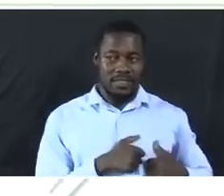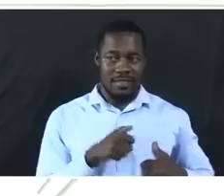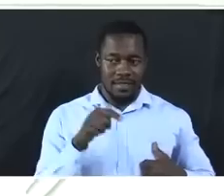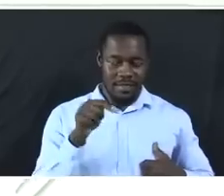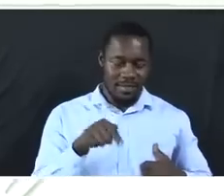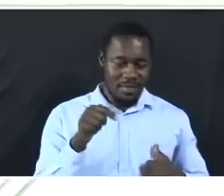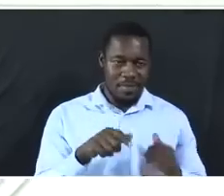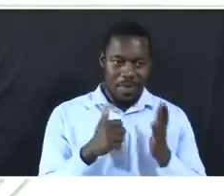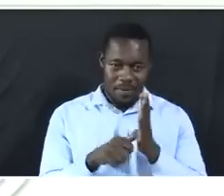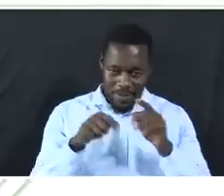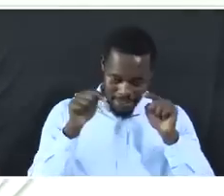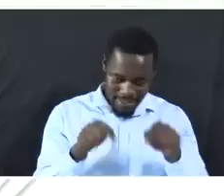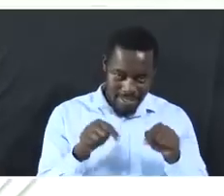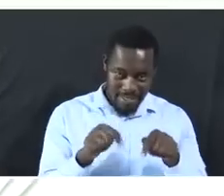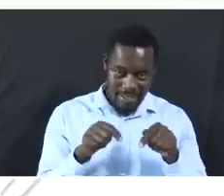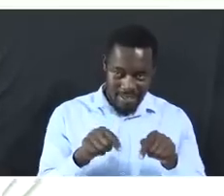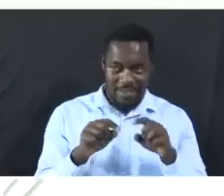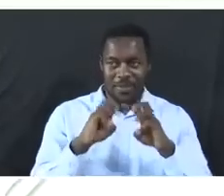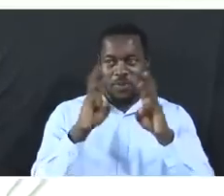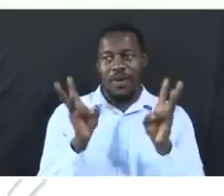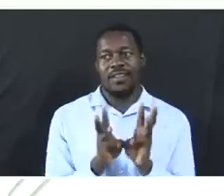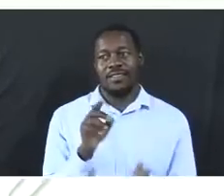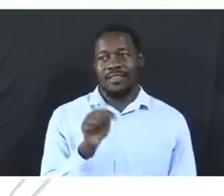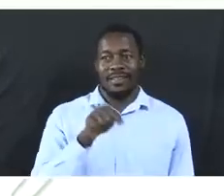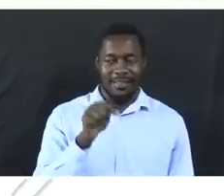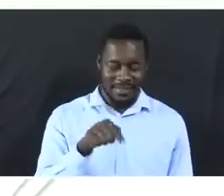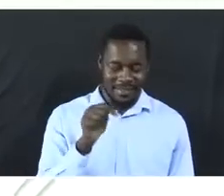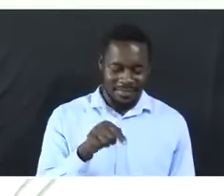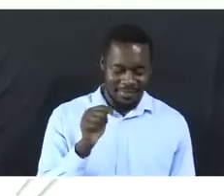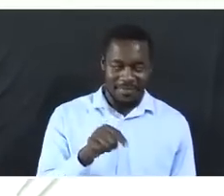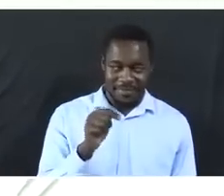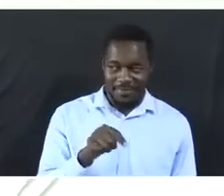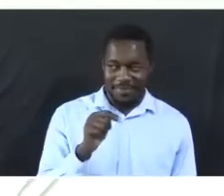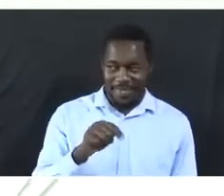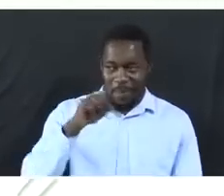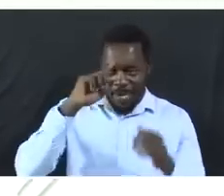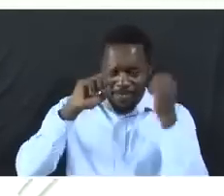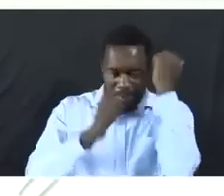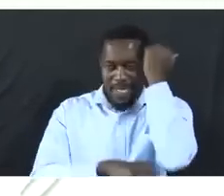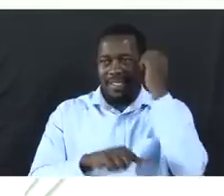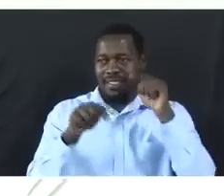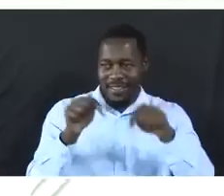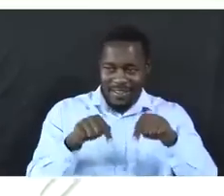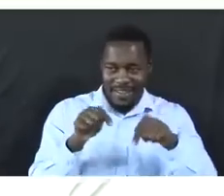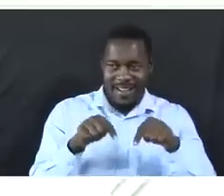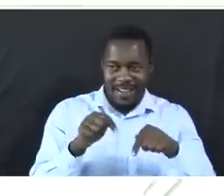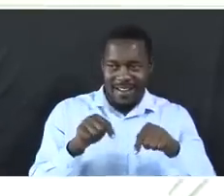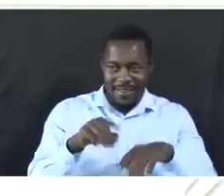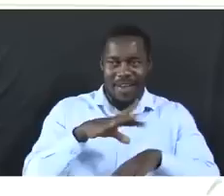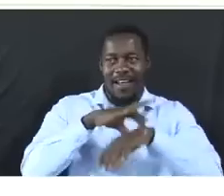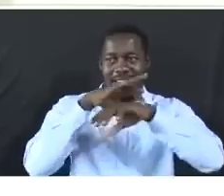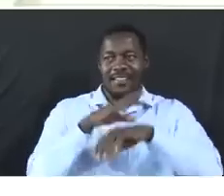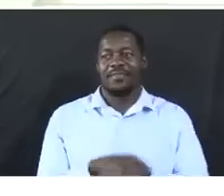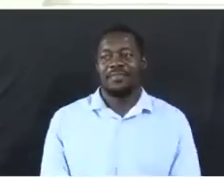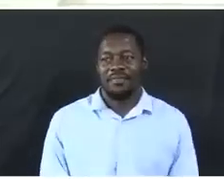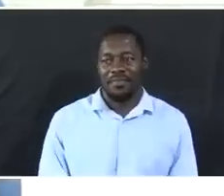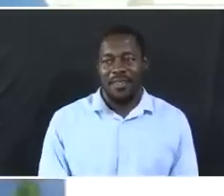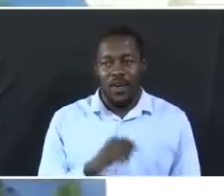Was reaping what he had sowed. I mean, how do you sleep with a woman?